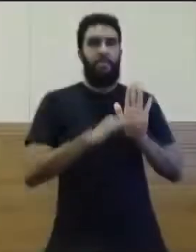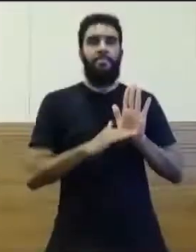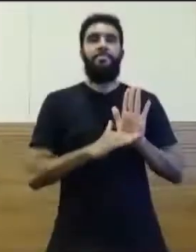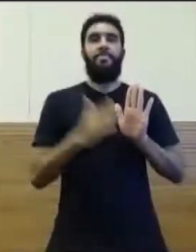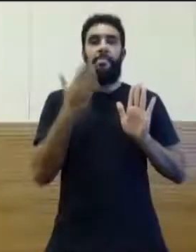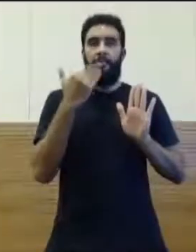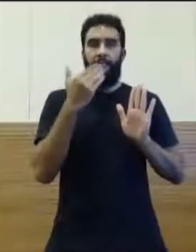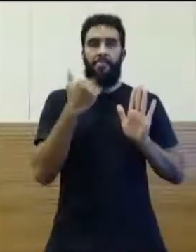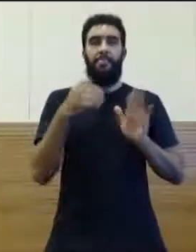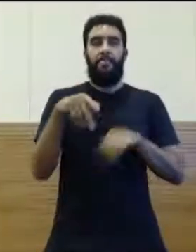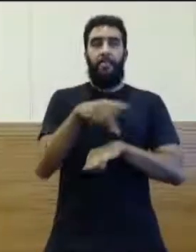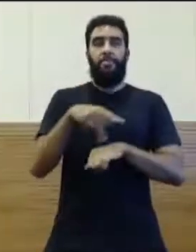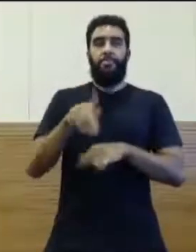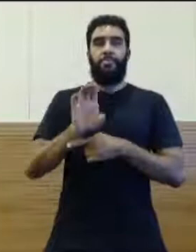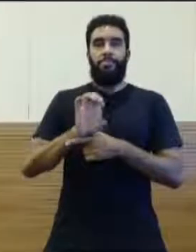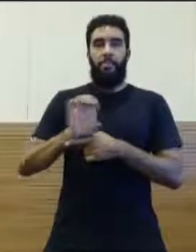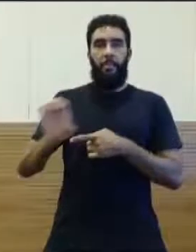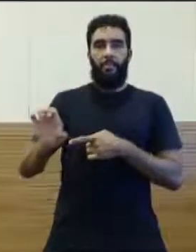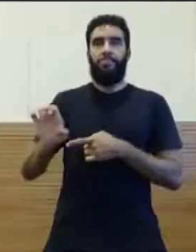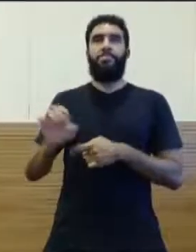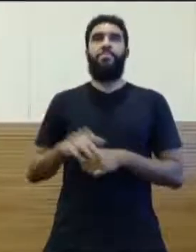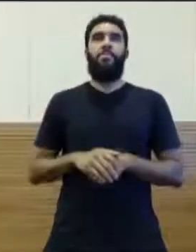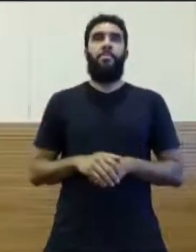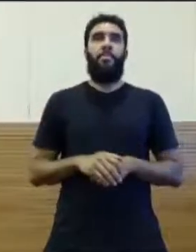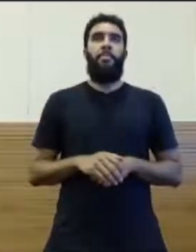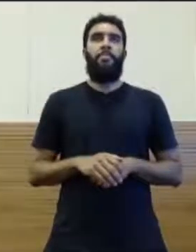the Dietary Guidelines of Ecuador.